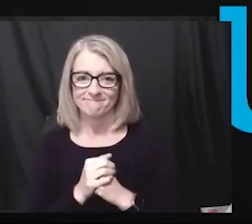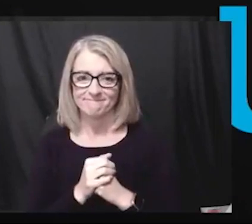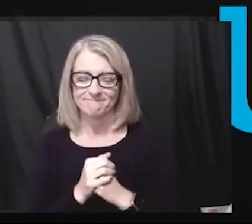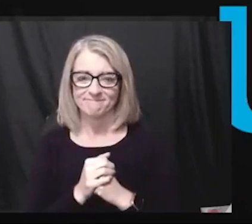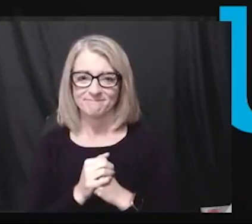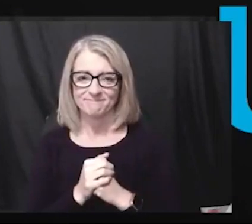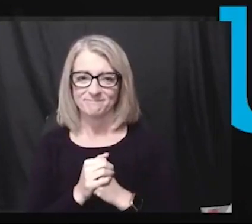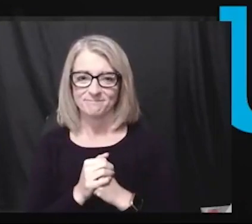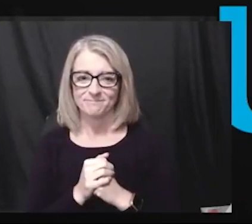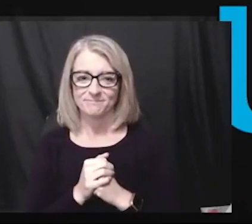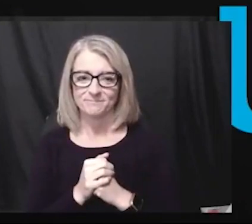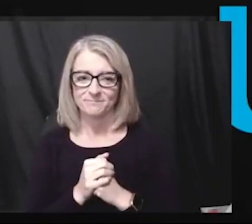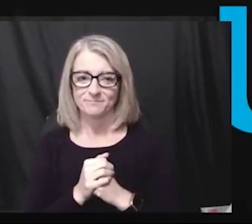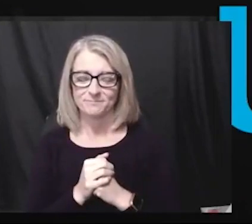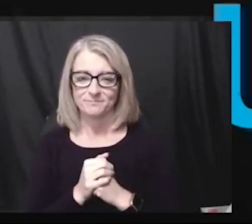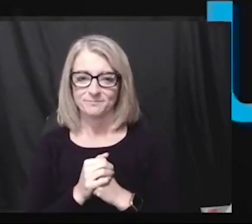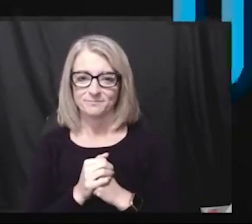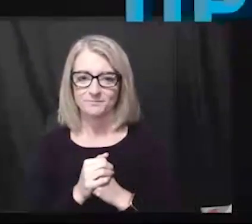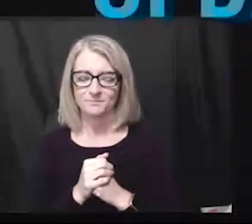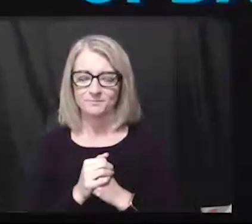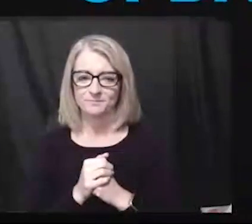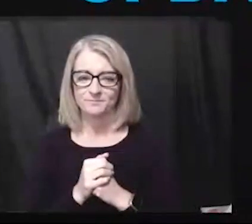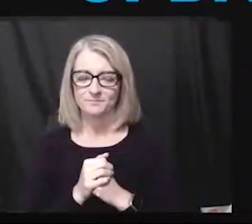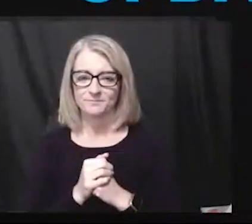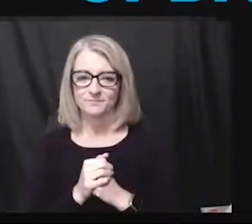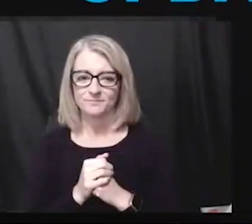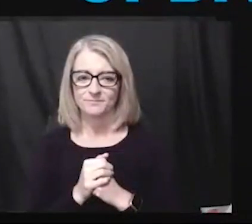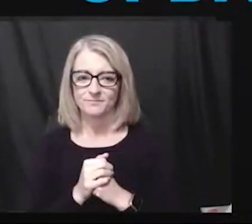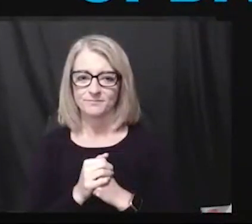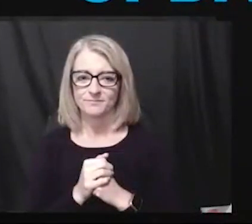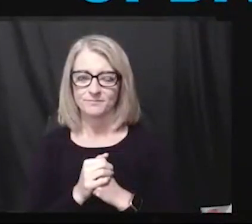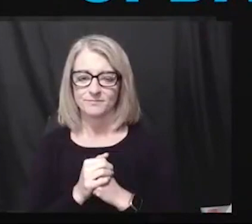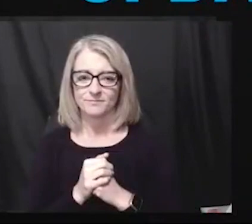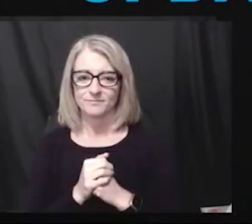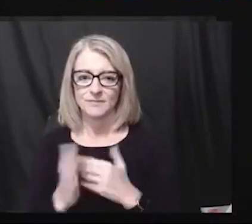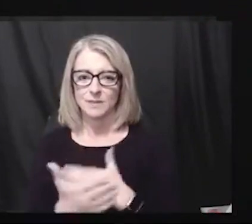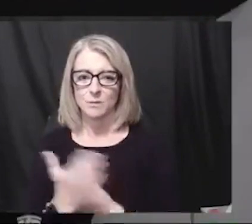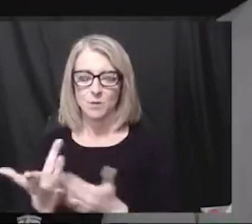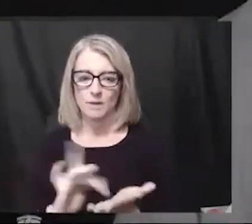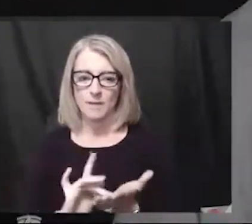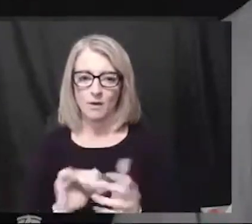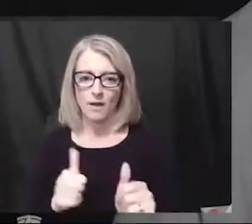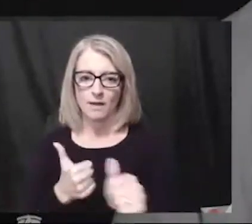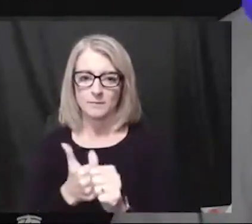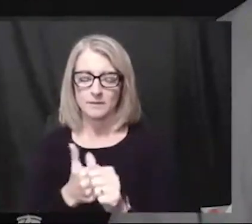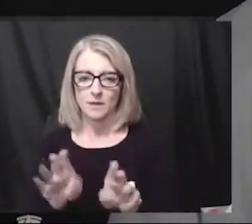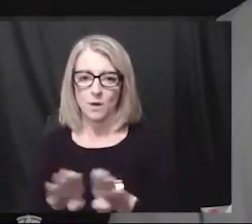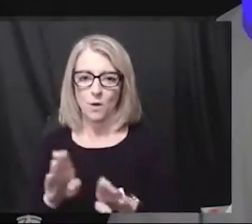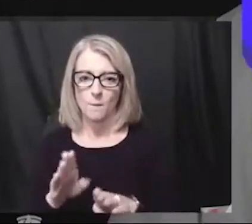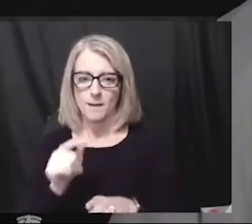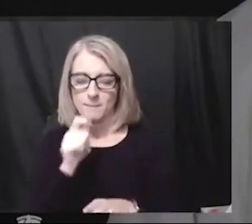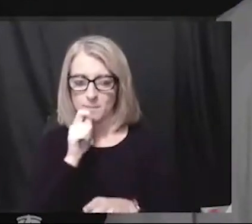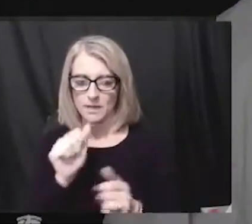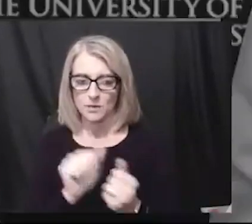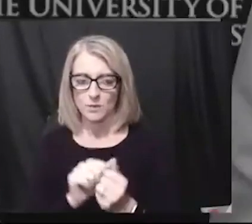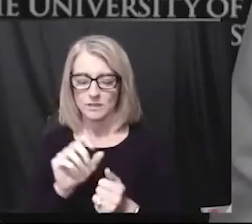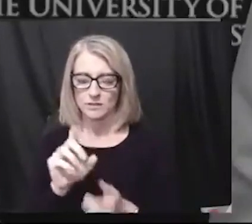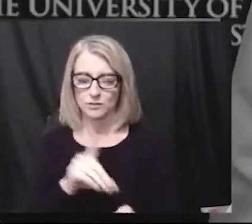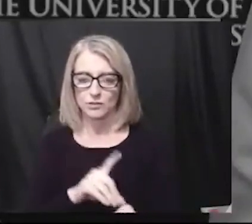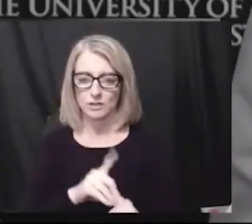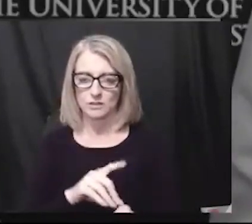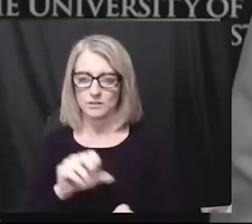to remove their required masks during the day, which of course would include kids ineligible for vaccines. So she wants to